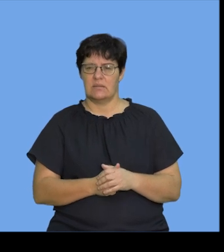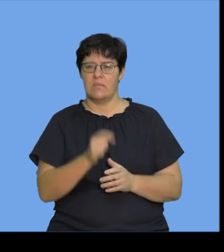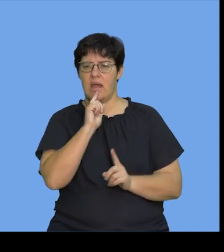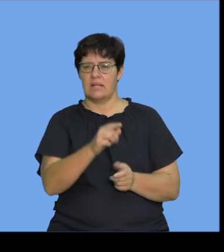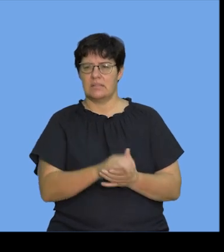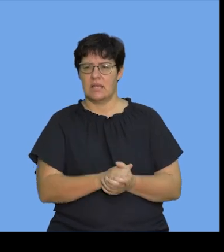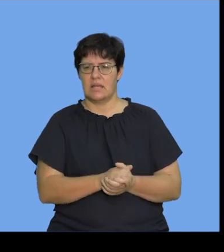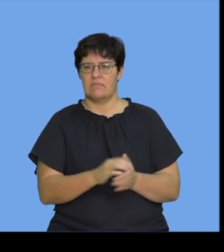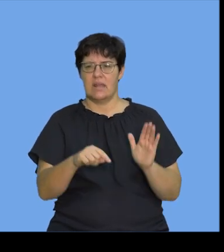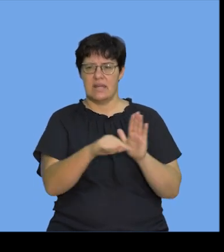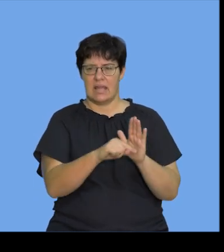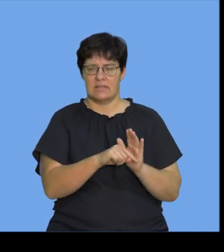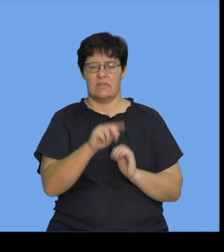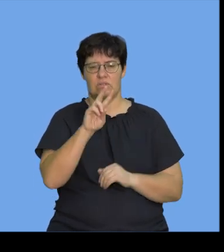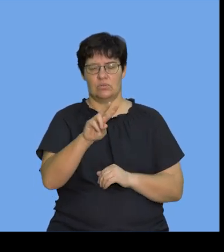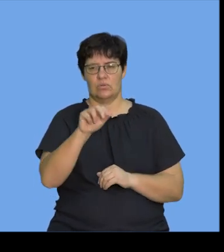be negative